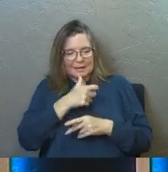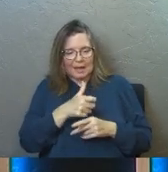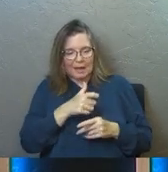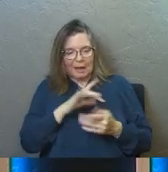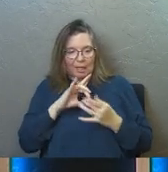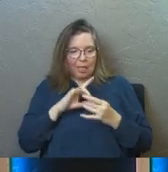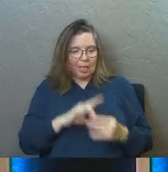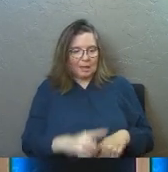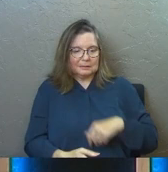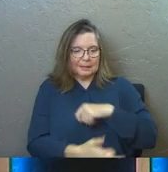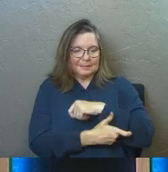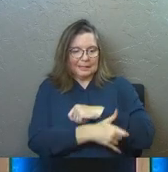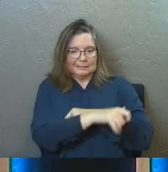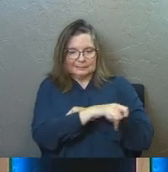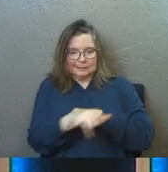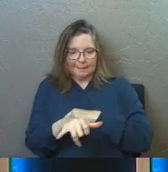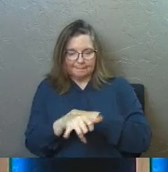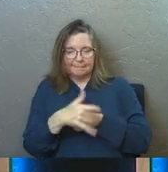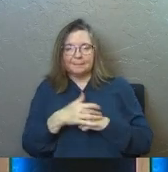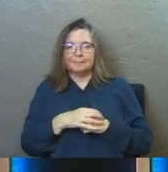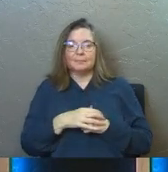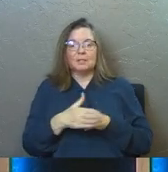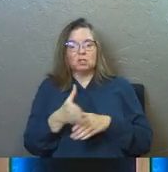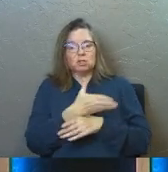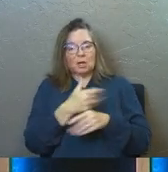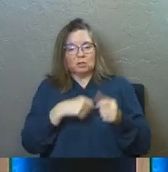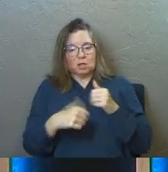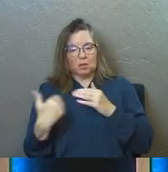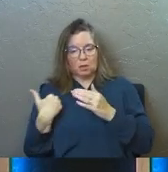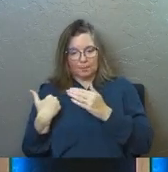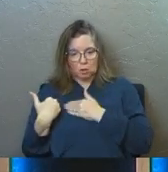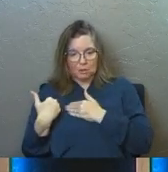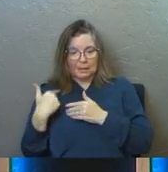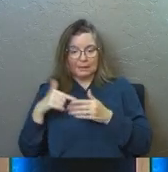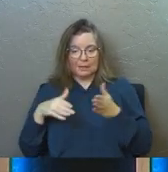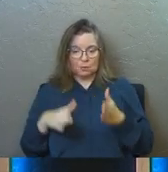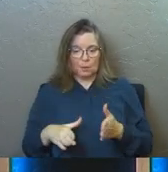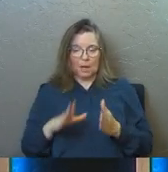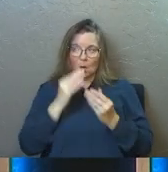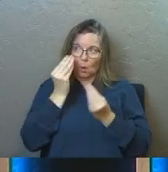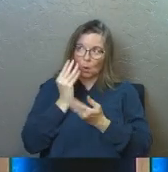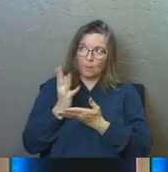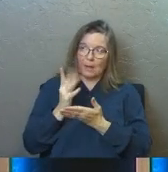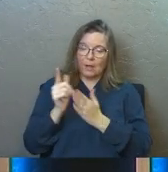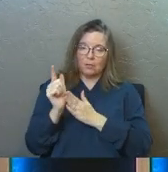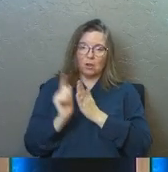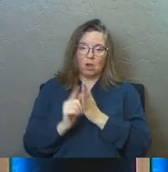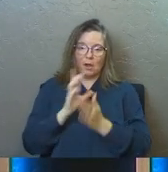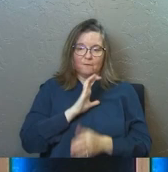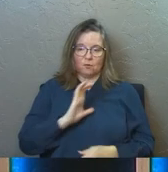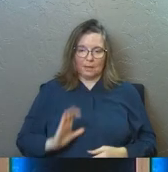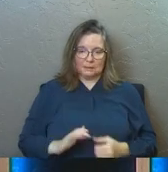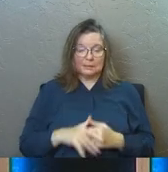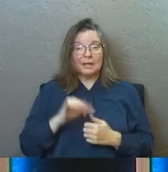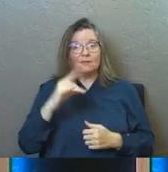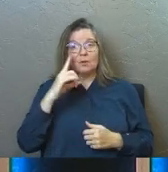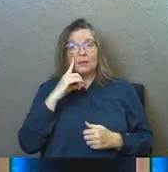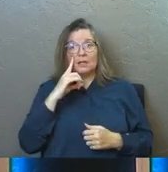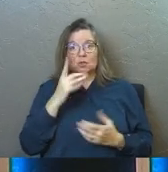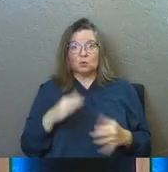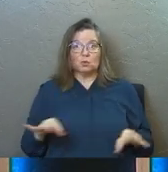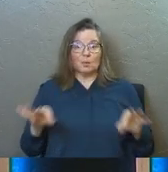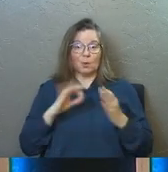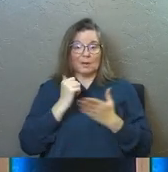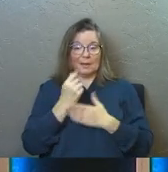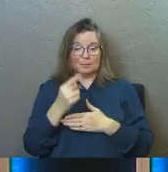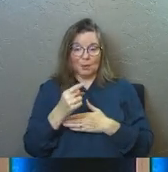to fall into the same temptation yourself. Share each other's burdens, and in this way, obey the law of Christ. If you think you are too